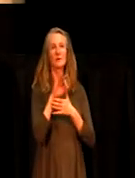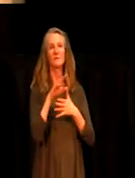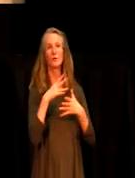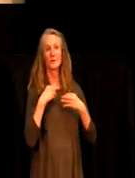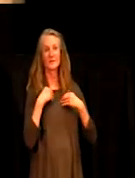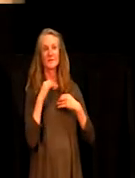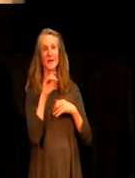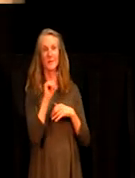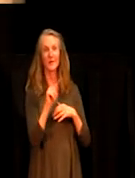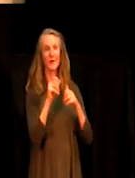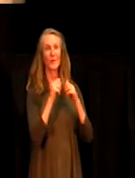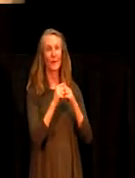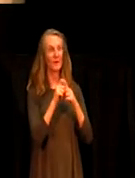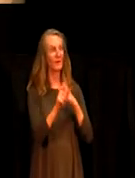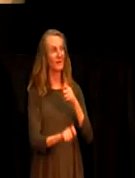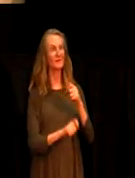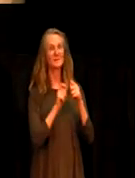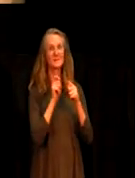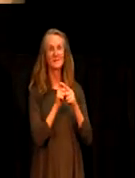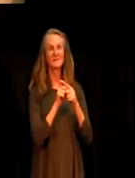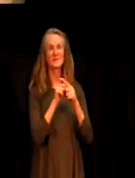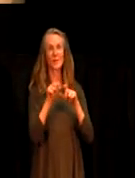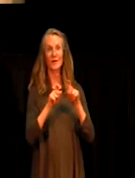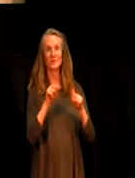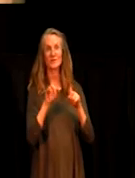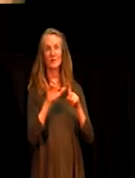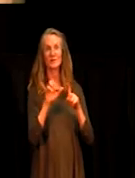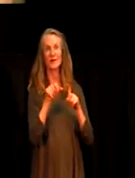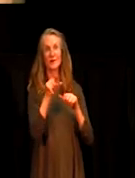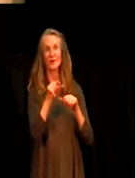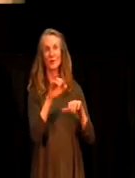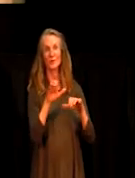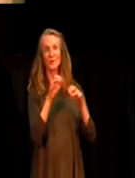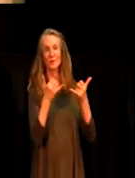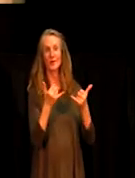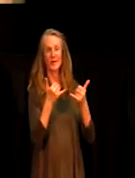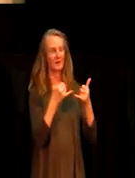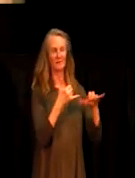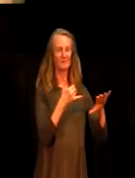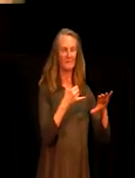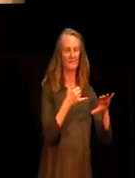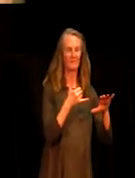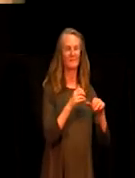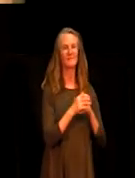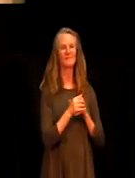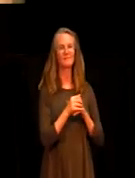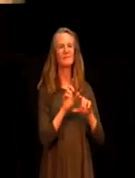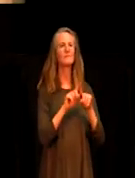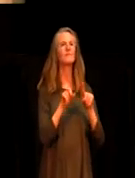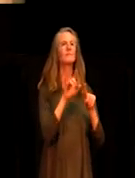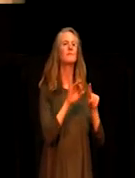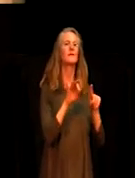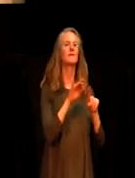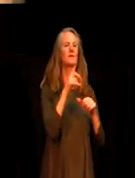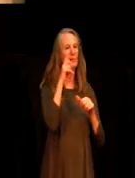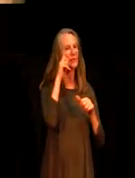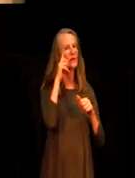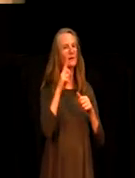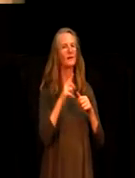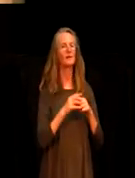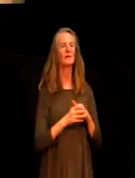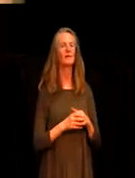ask too detailed a question like you're doing, it can get a little shaky. But if you think of it